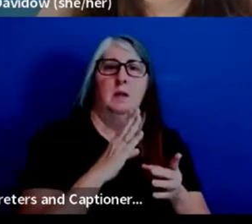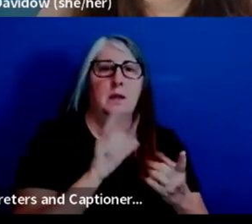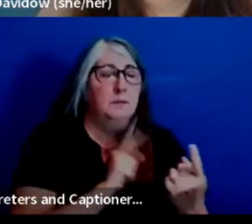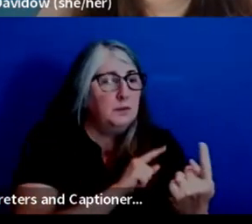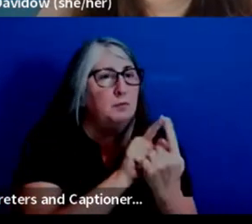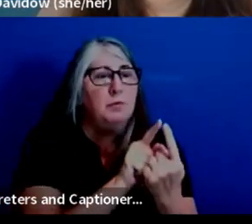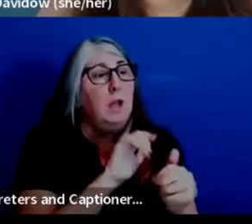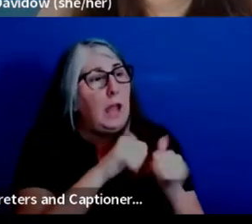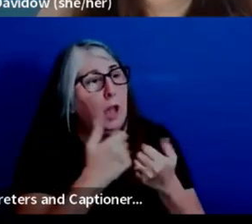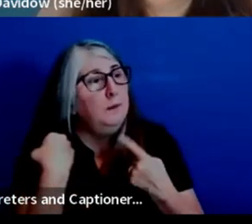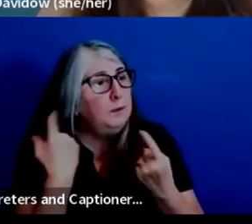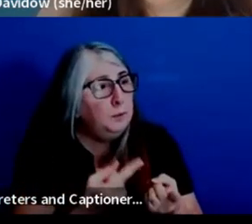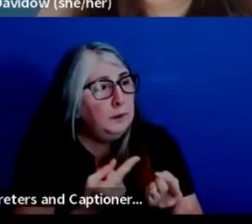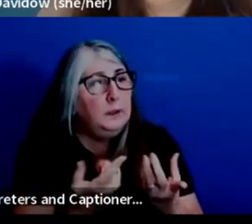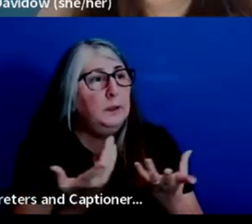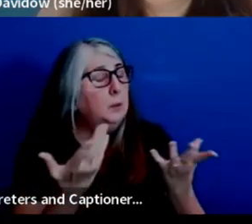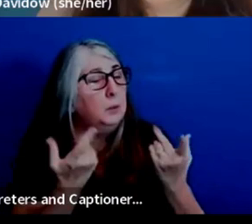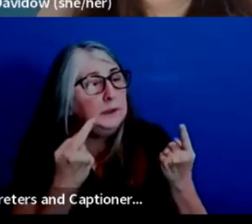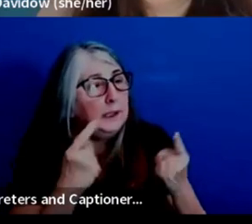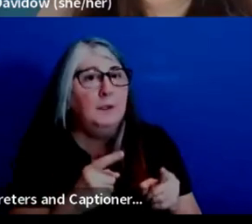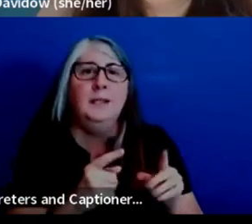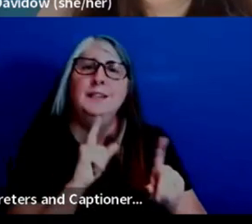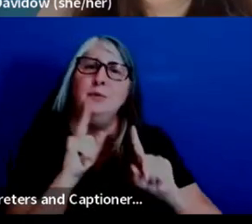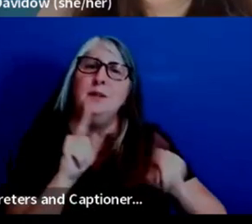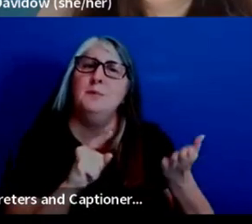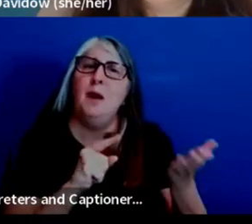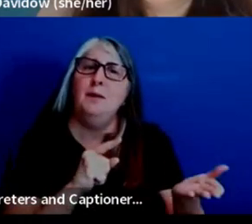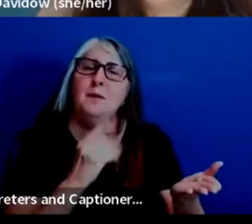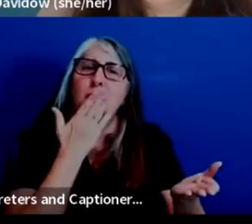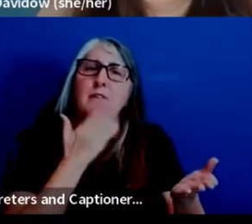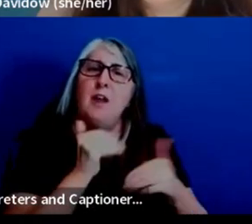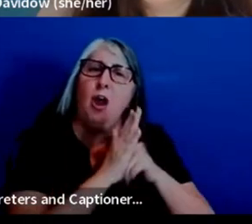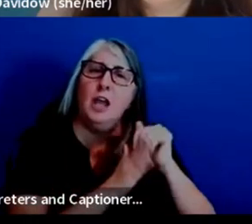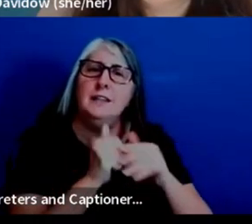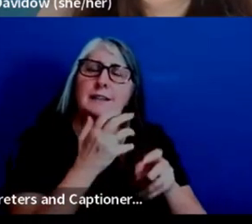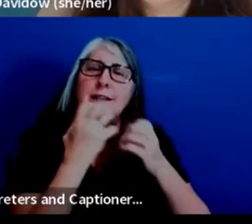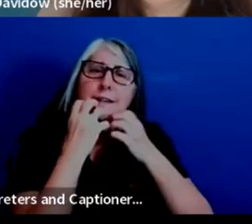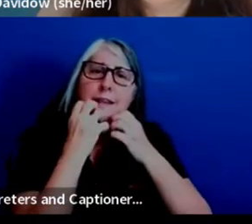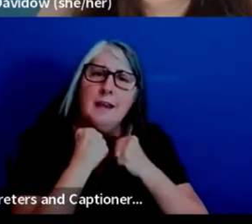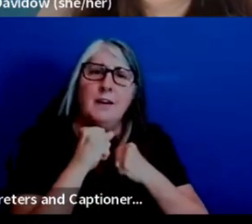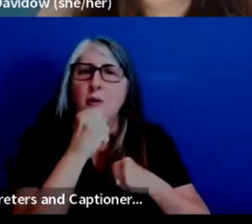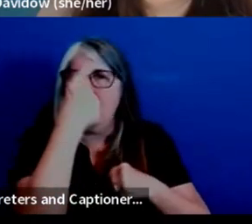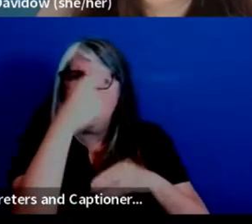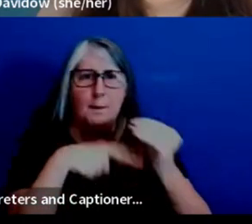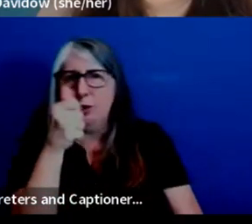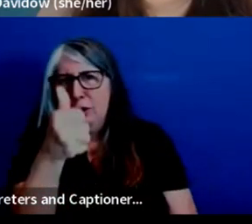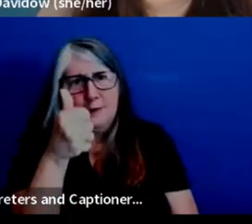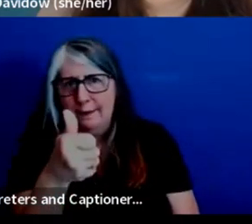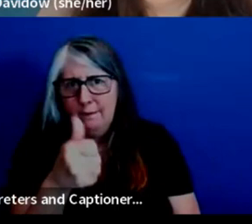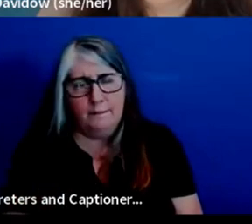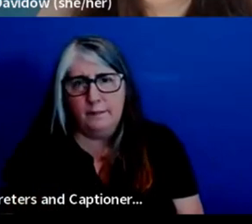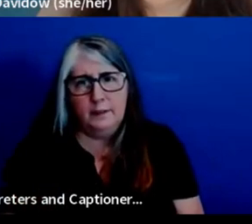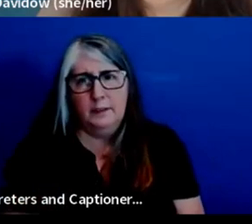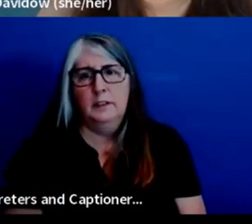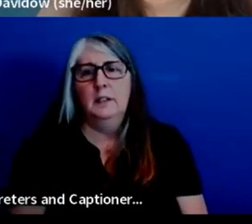to the person with kindness and care. And stop thinking so much about yourself.